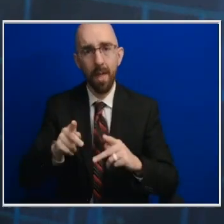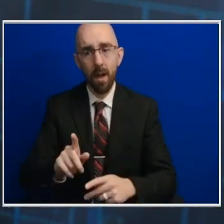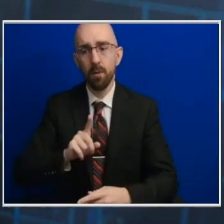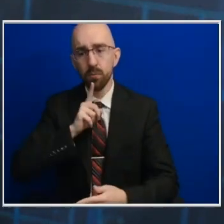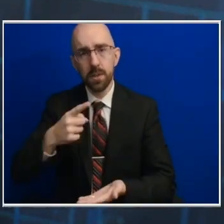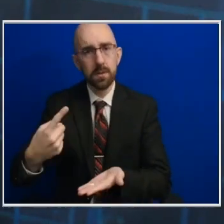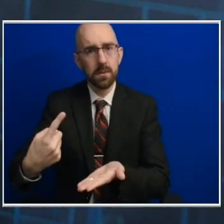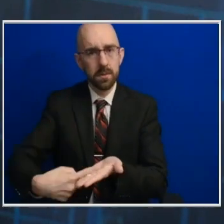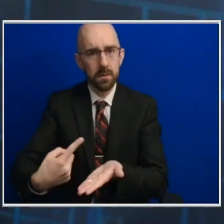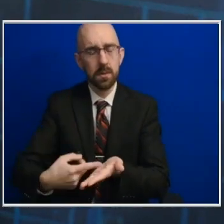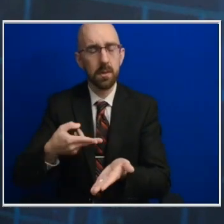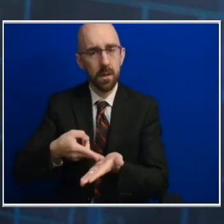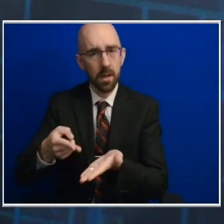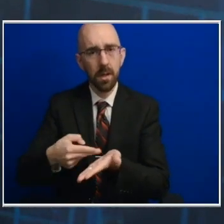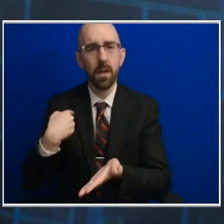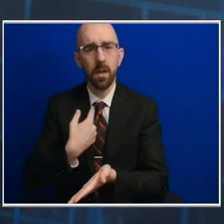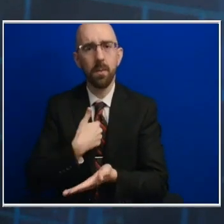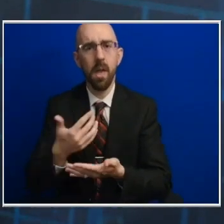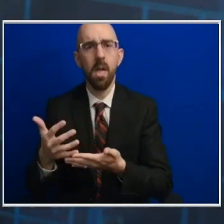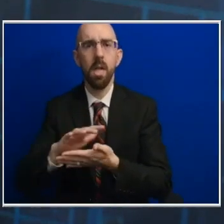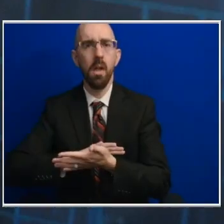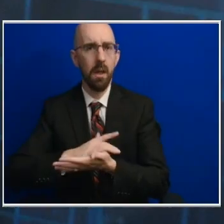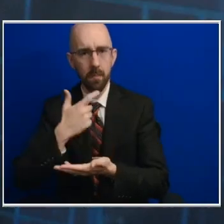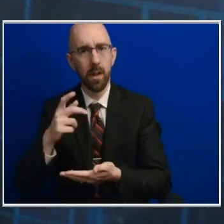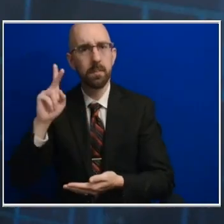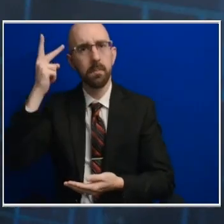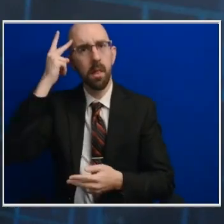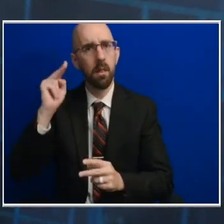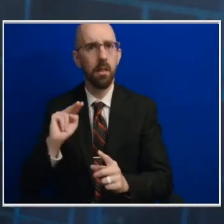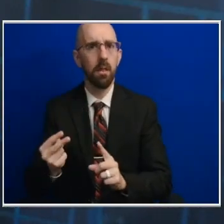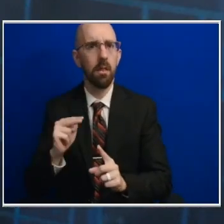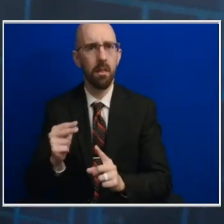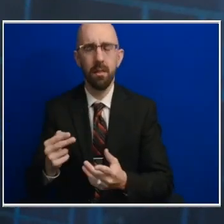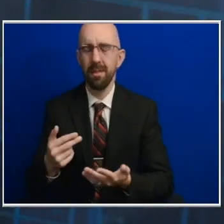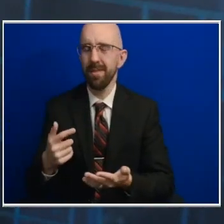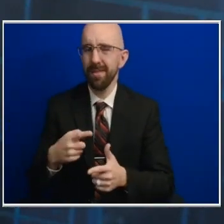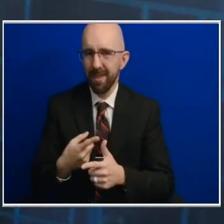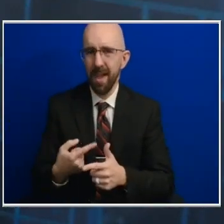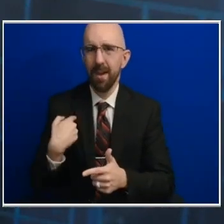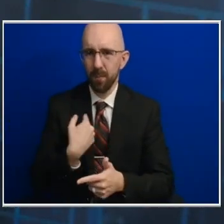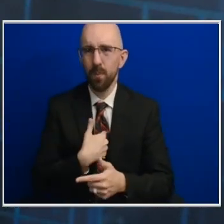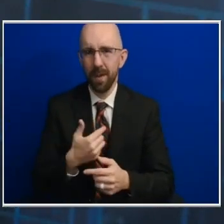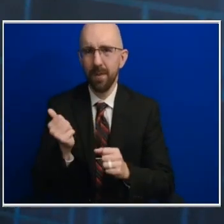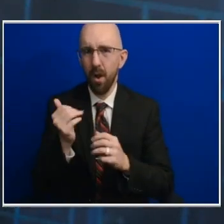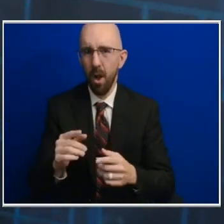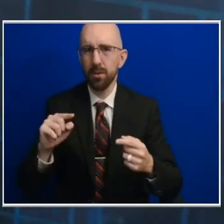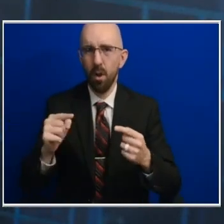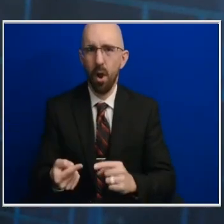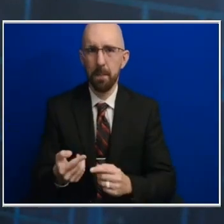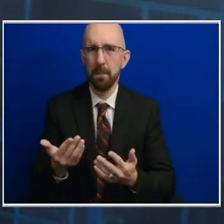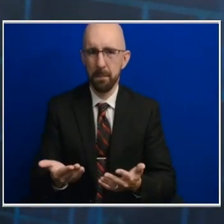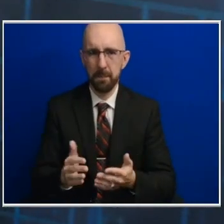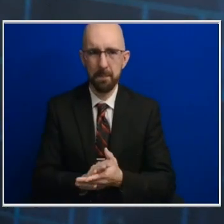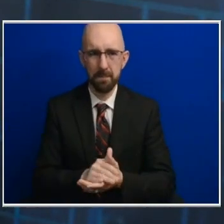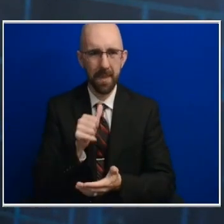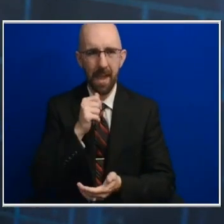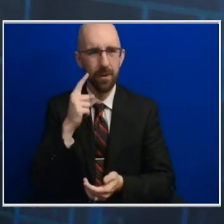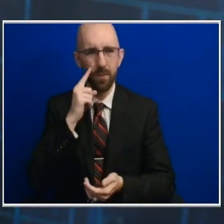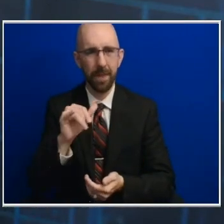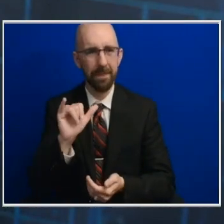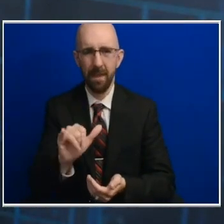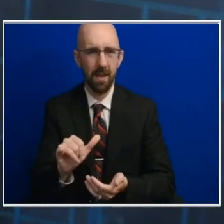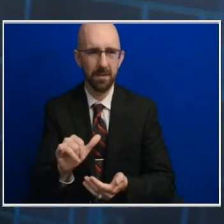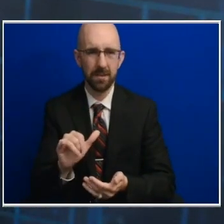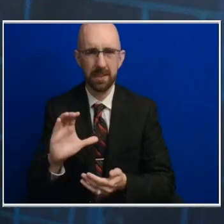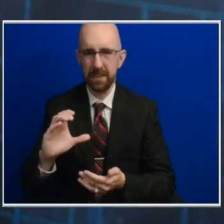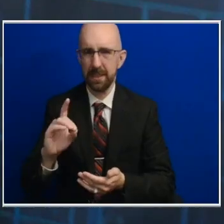we shade that discussion because of our political views, then I think we have caused harm. And I don't think that's I don't think that's what the